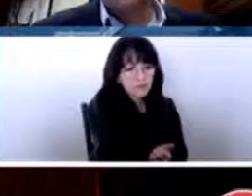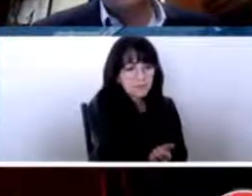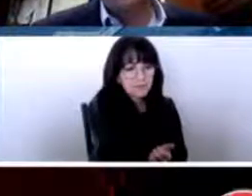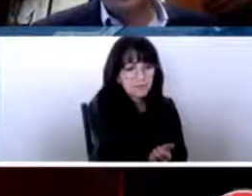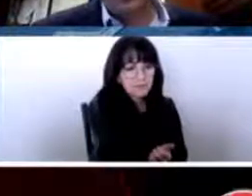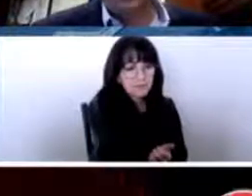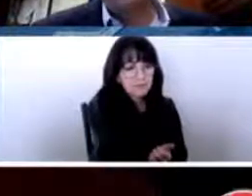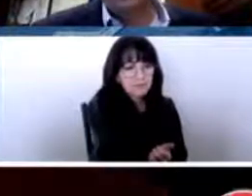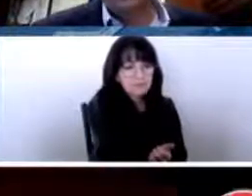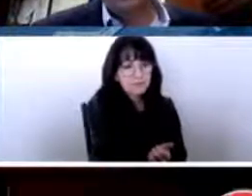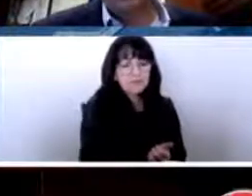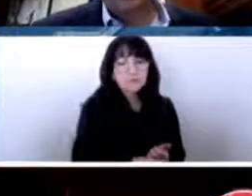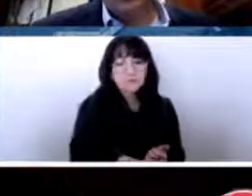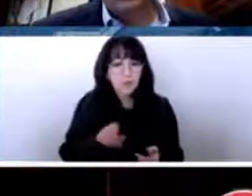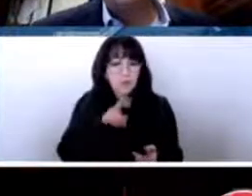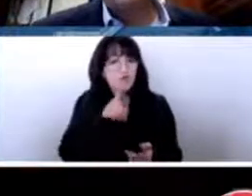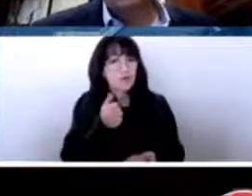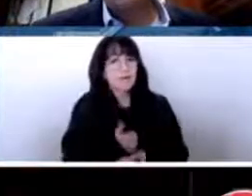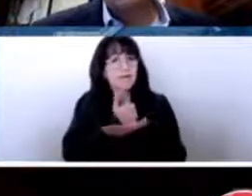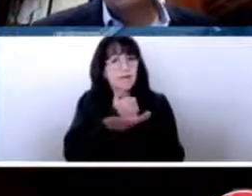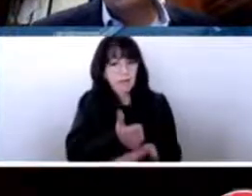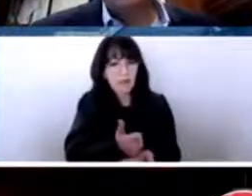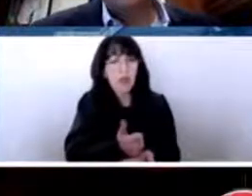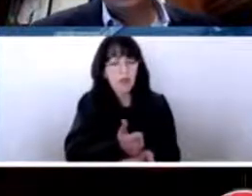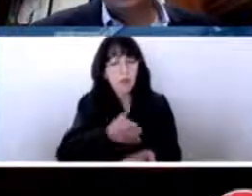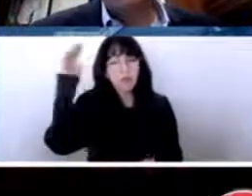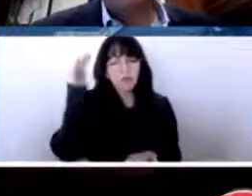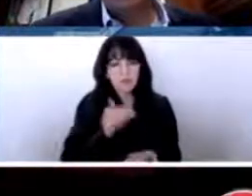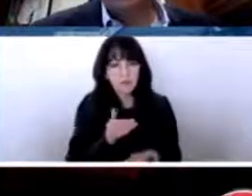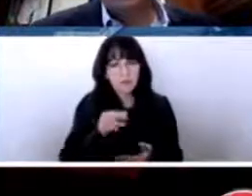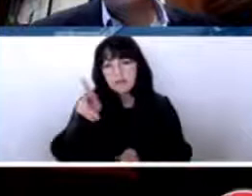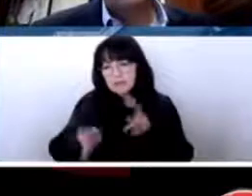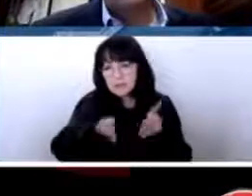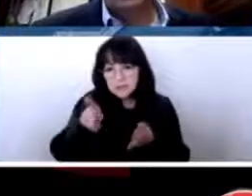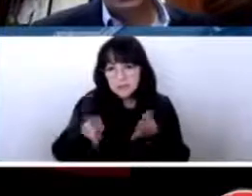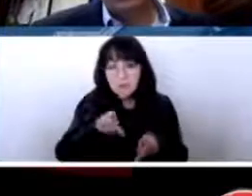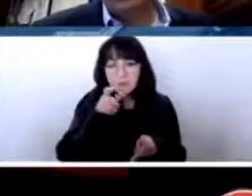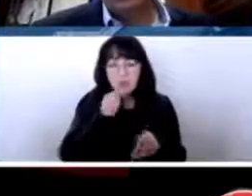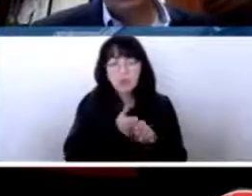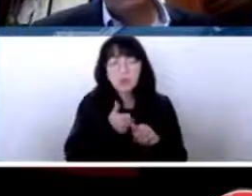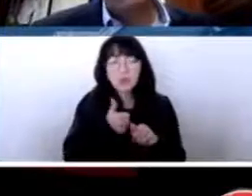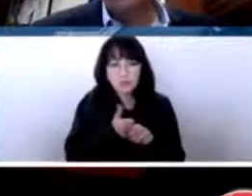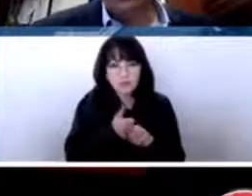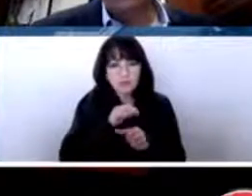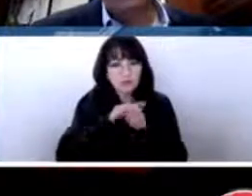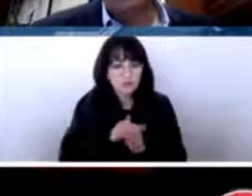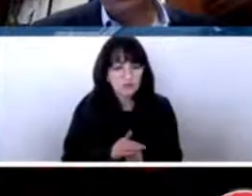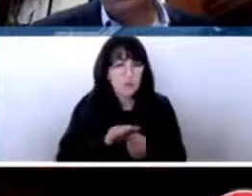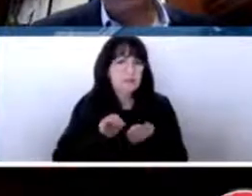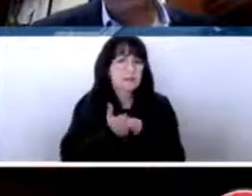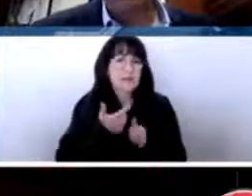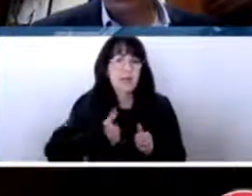facilities, really help relax individuals that have been stressed, and how can we work in that, whether